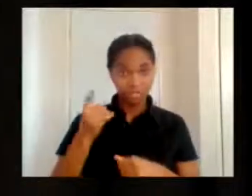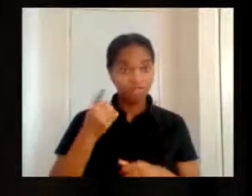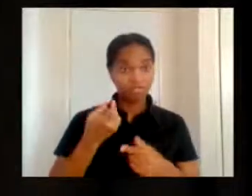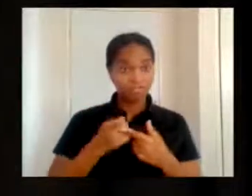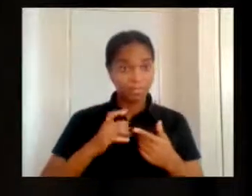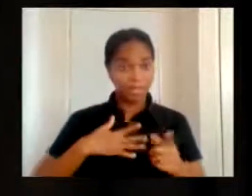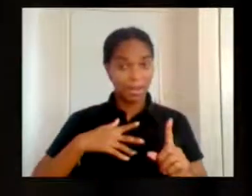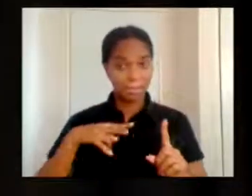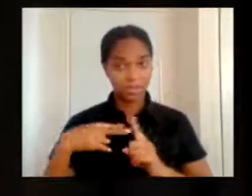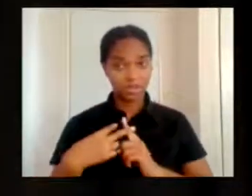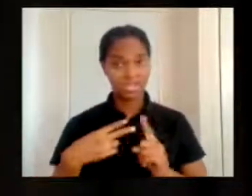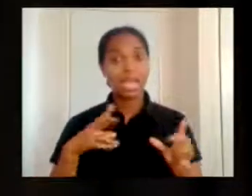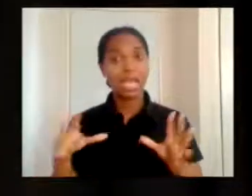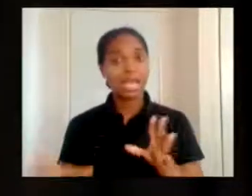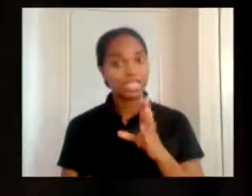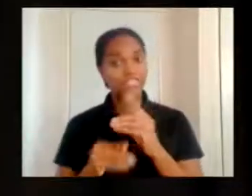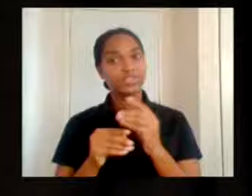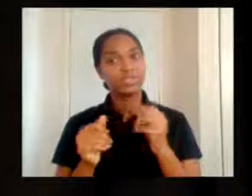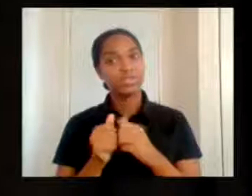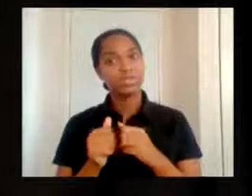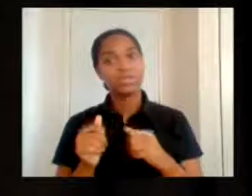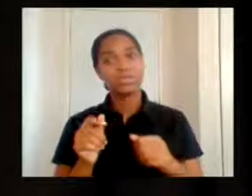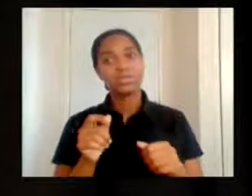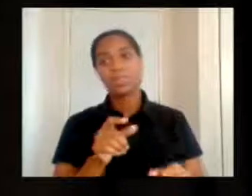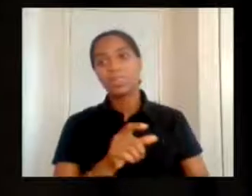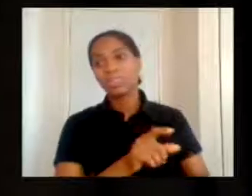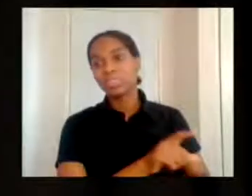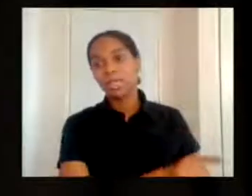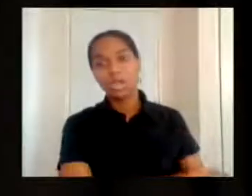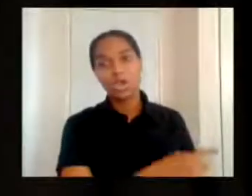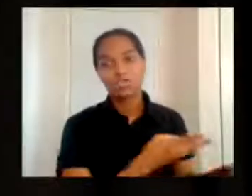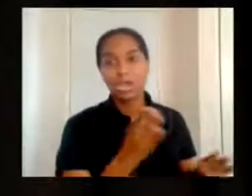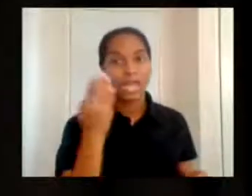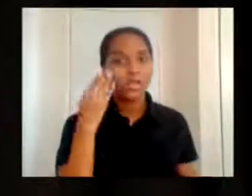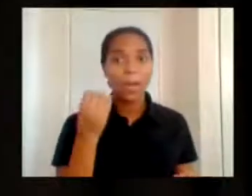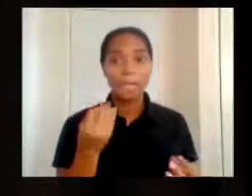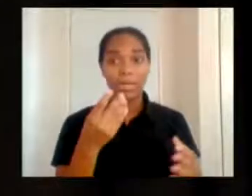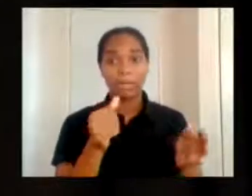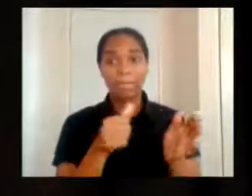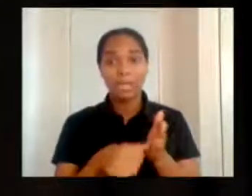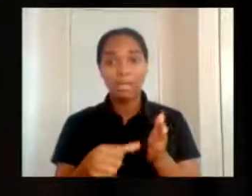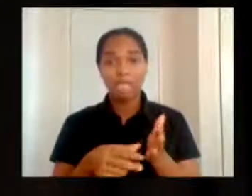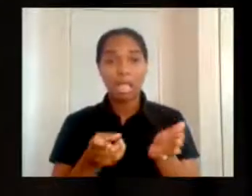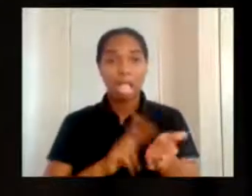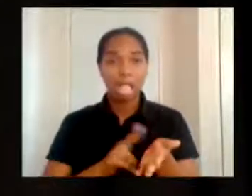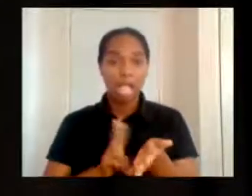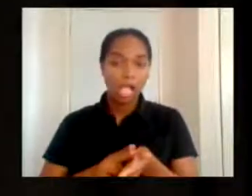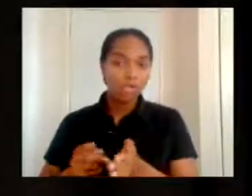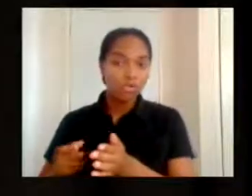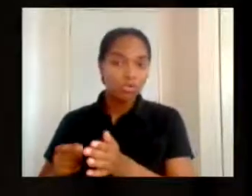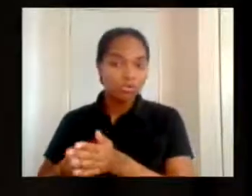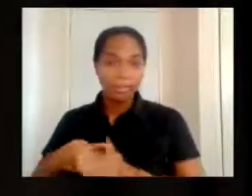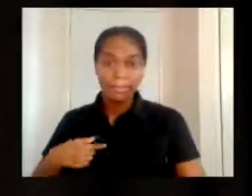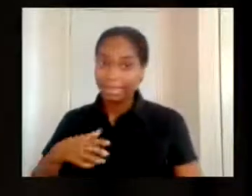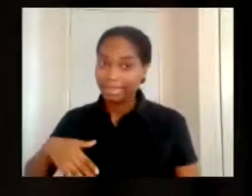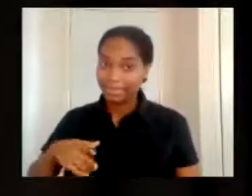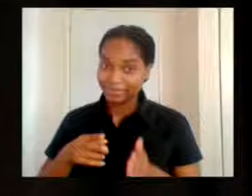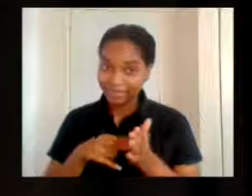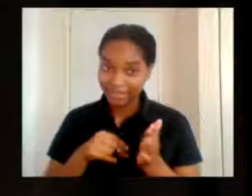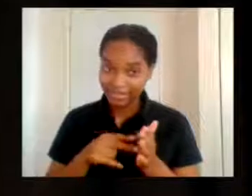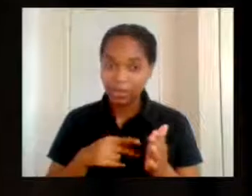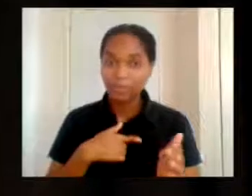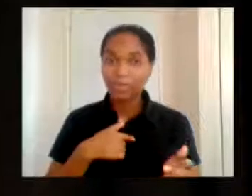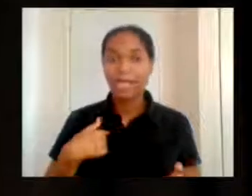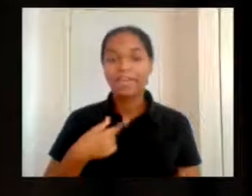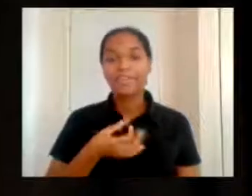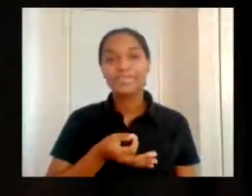have, in addition to a long string, I don't know how many pages of contract requirement, which I haven't read. We have an expert, quite a team